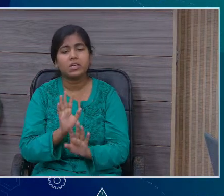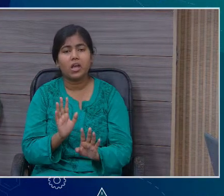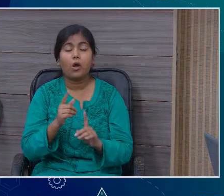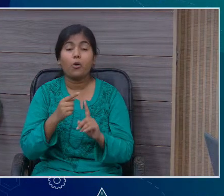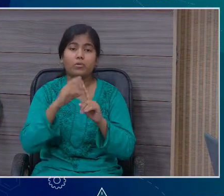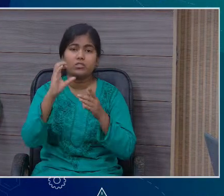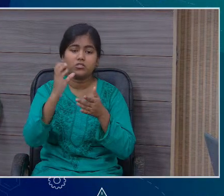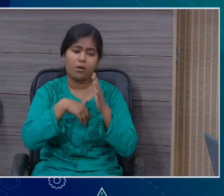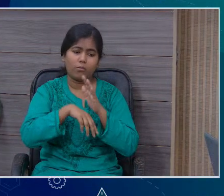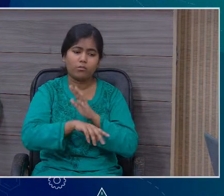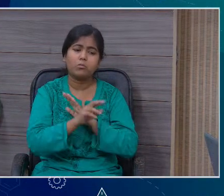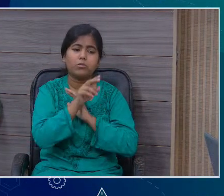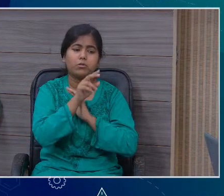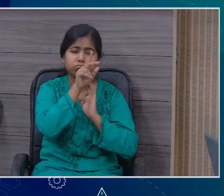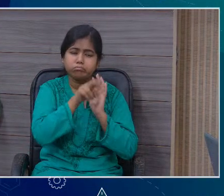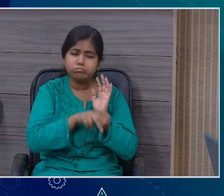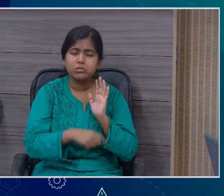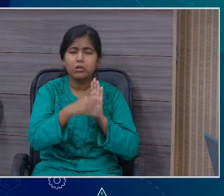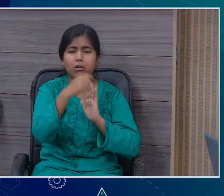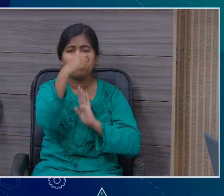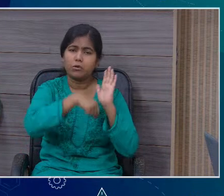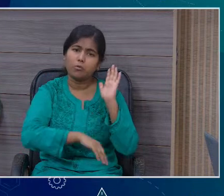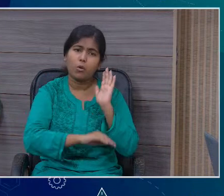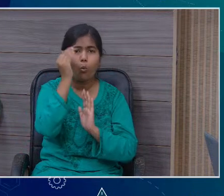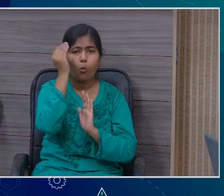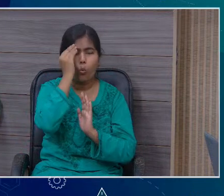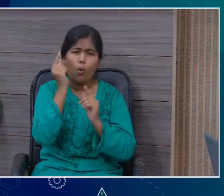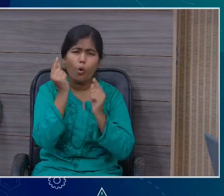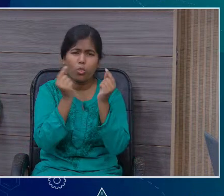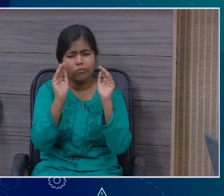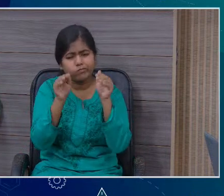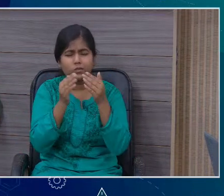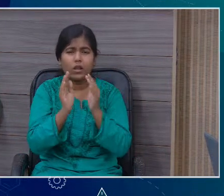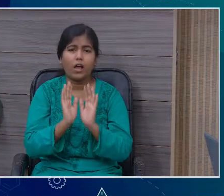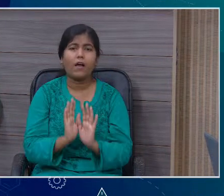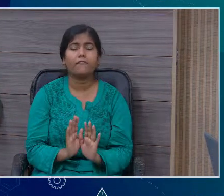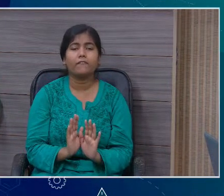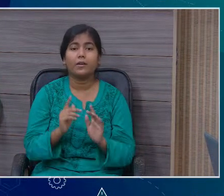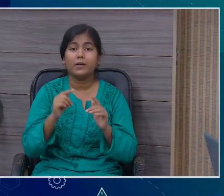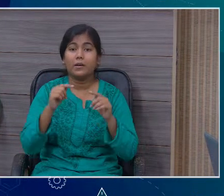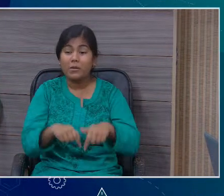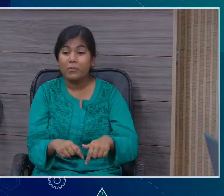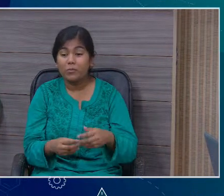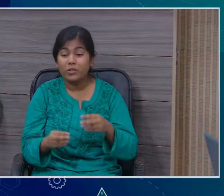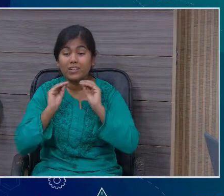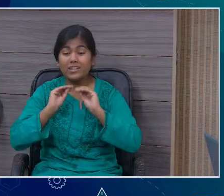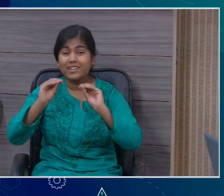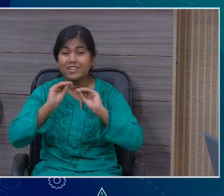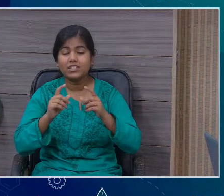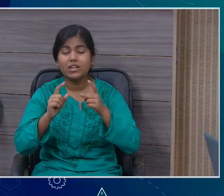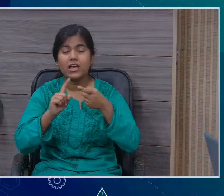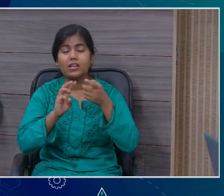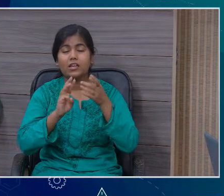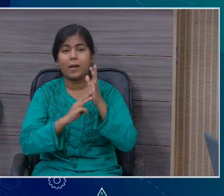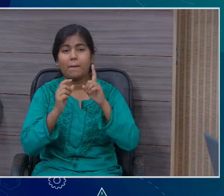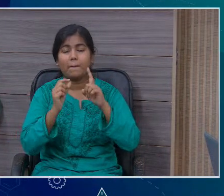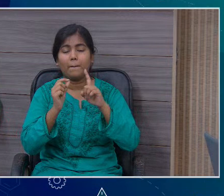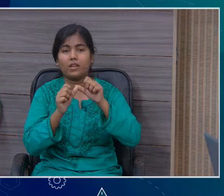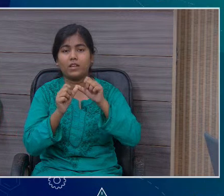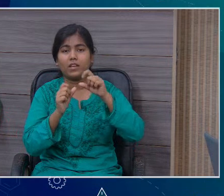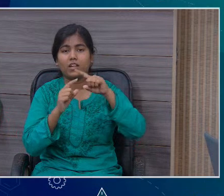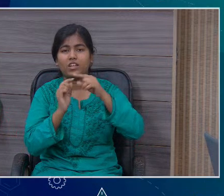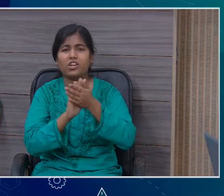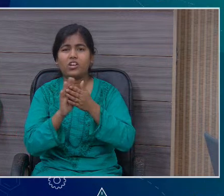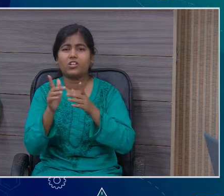deal. Now what we have to do is that we have to teach them the skill of empathy, because this chapter deals with